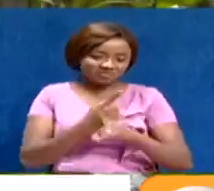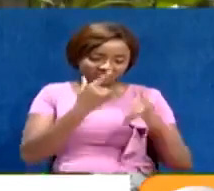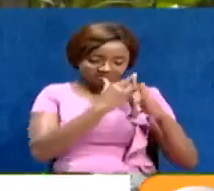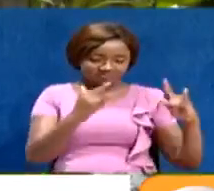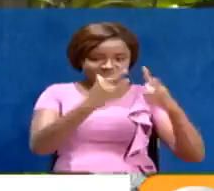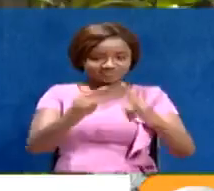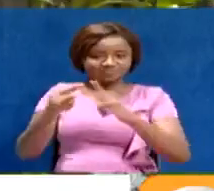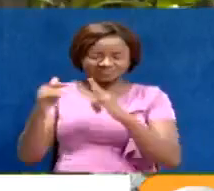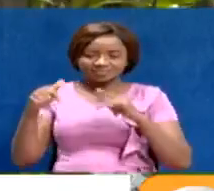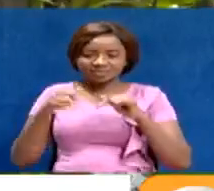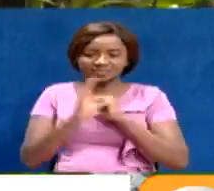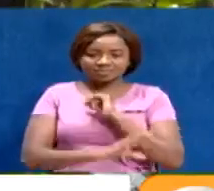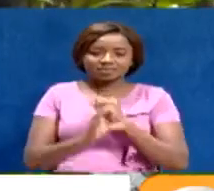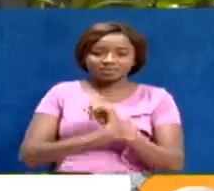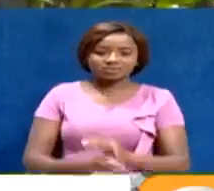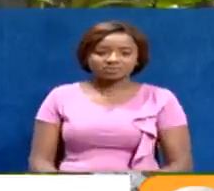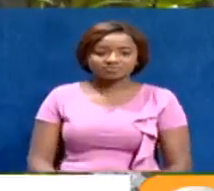various venues across the country.